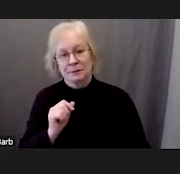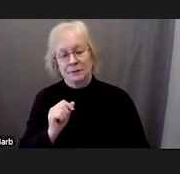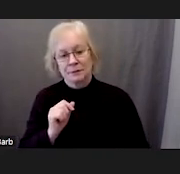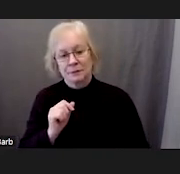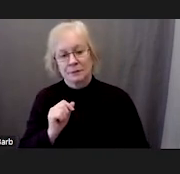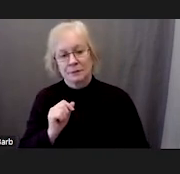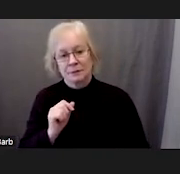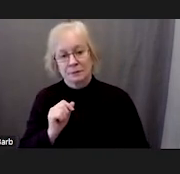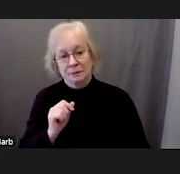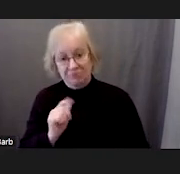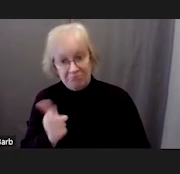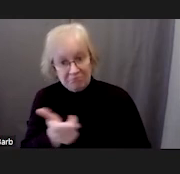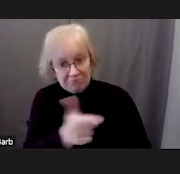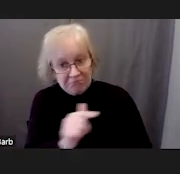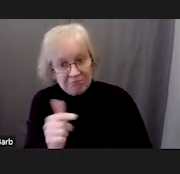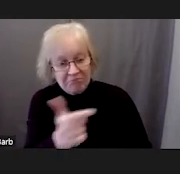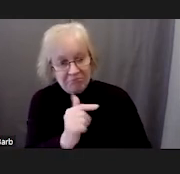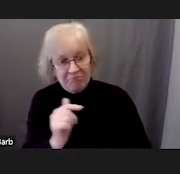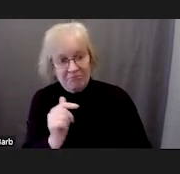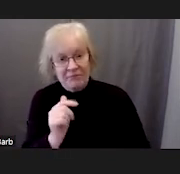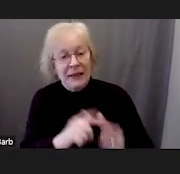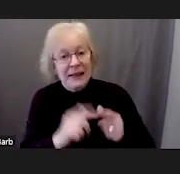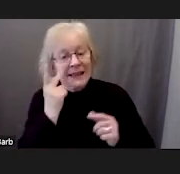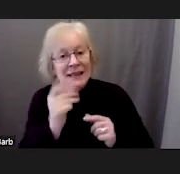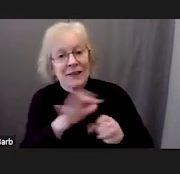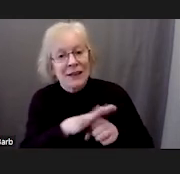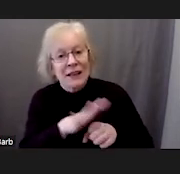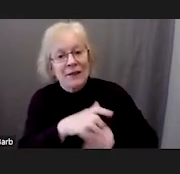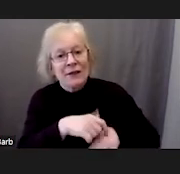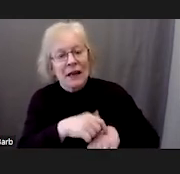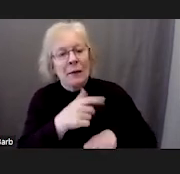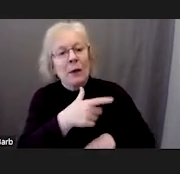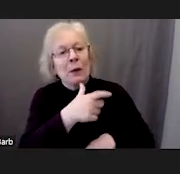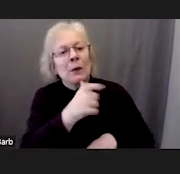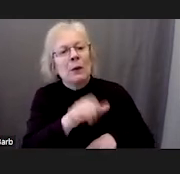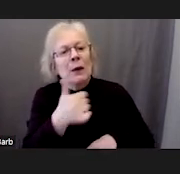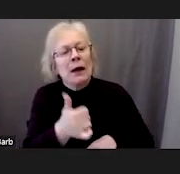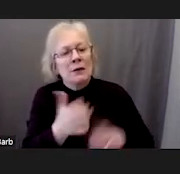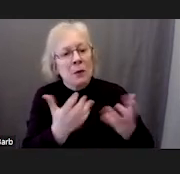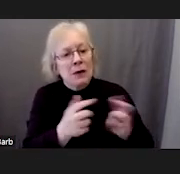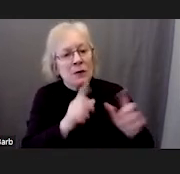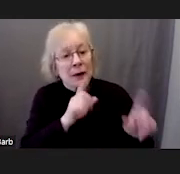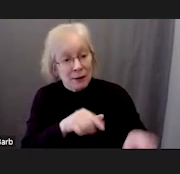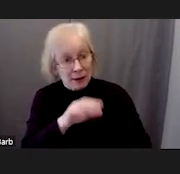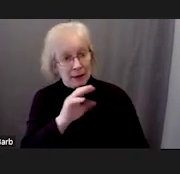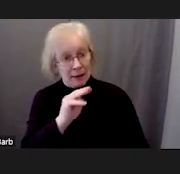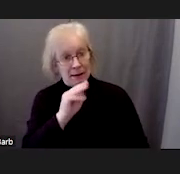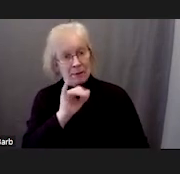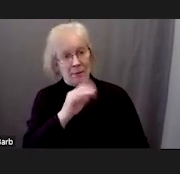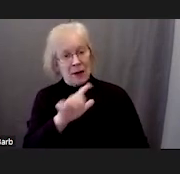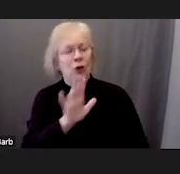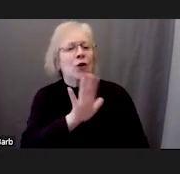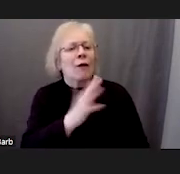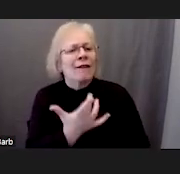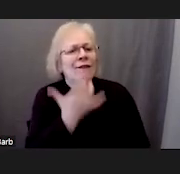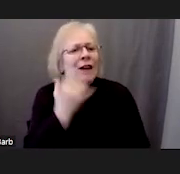How about if I go around with the other, and then we'll just see if you have time to answer it. Let's see who. Michael, what's your favorite memory of